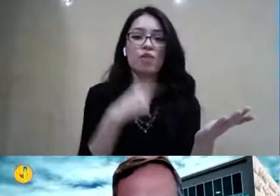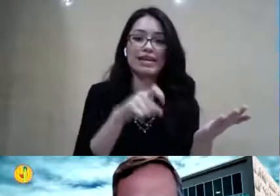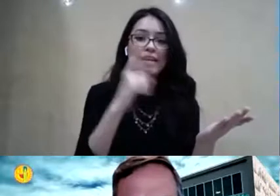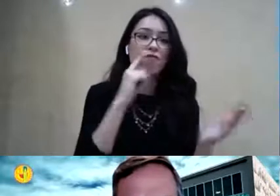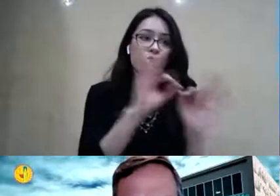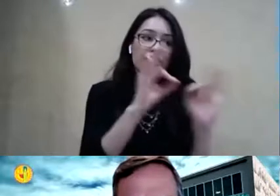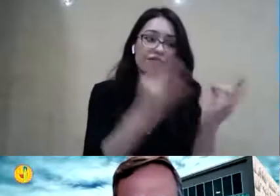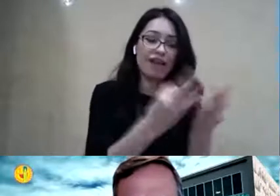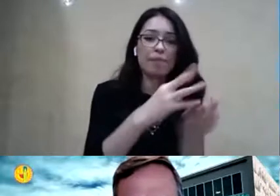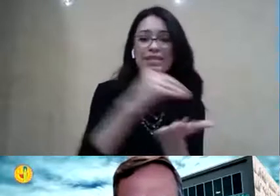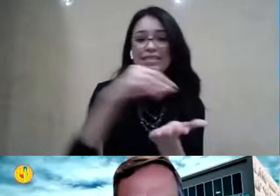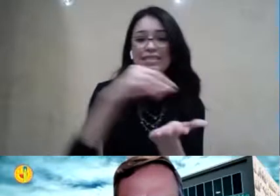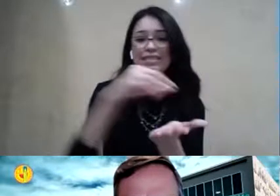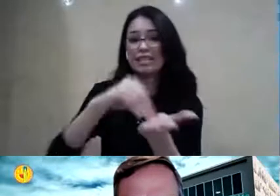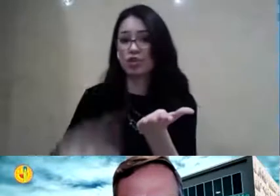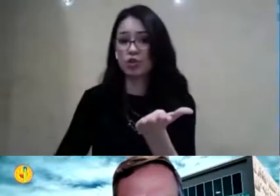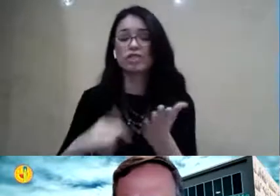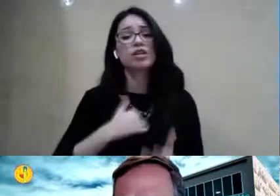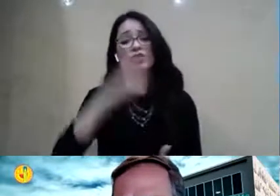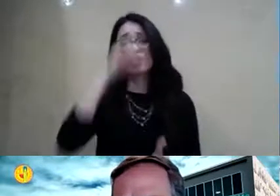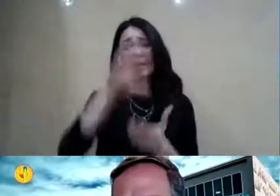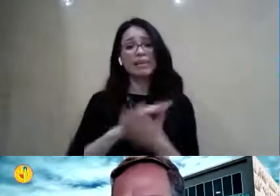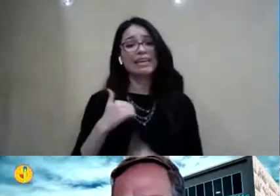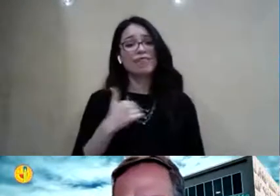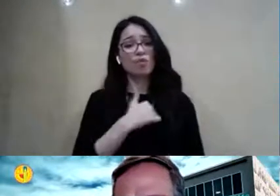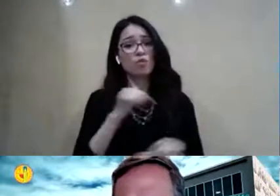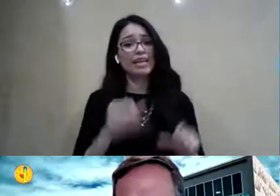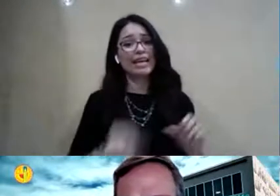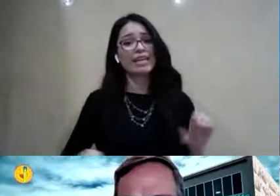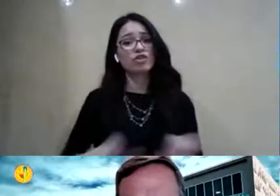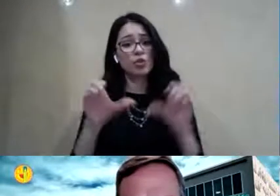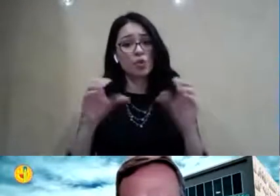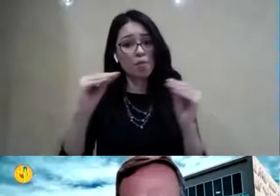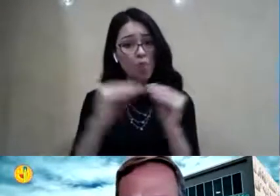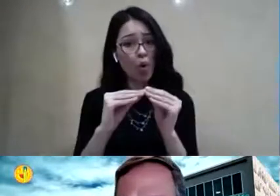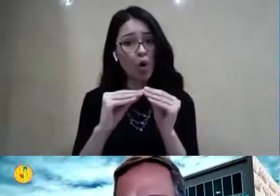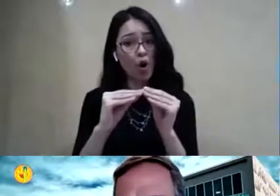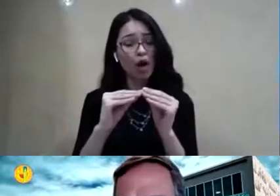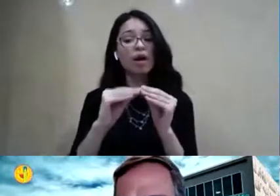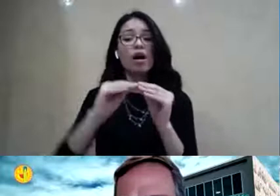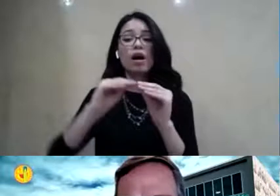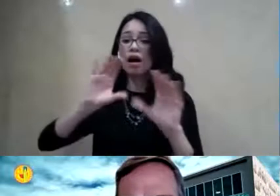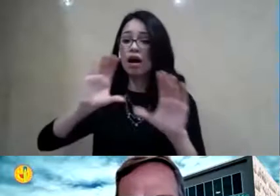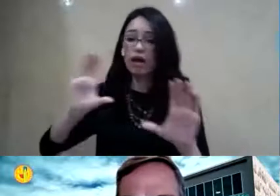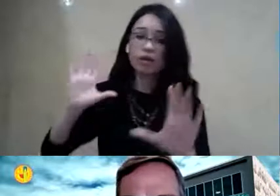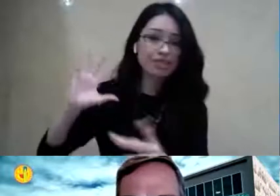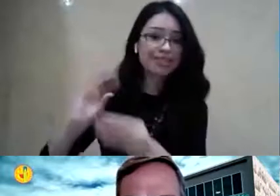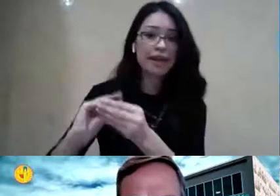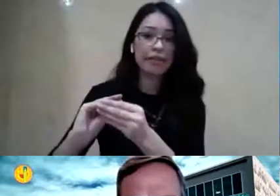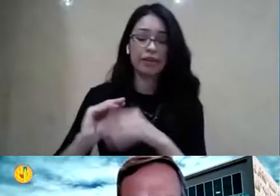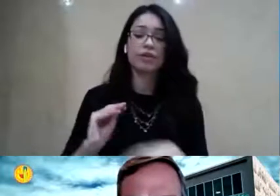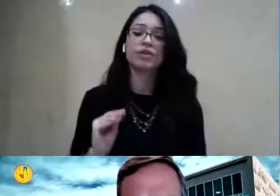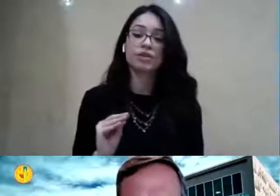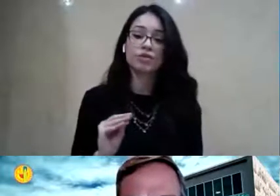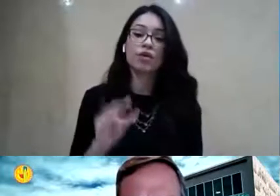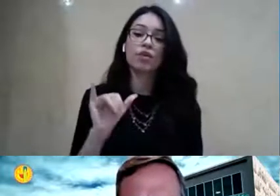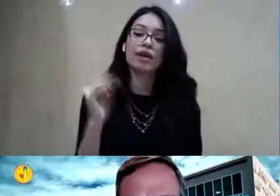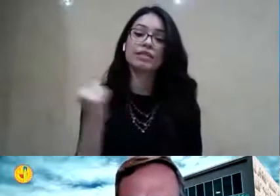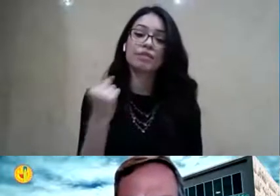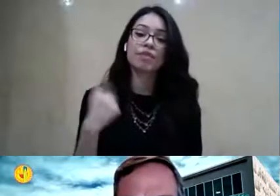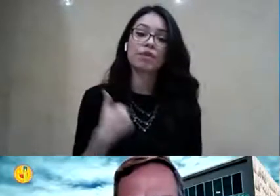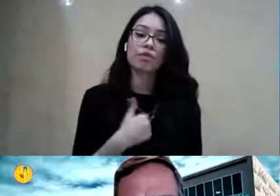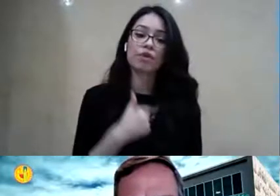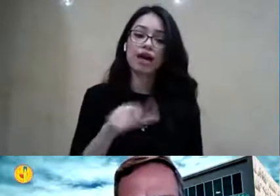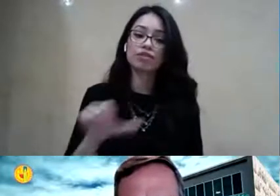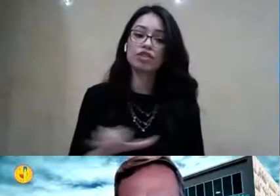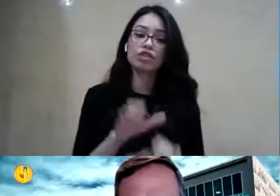work to be done collectively. And my hope is, I know you and I have spoken, this is one of the things we're working on, to try to put together a plan that the